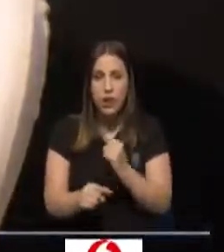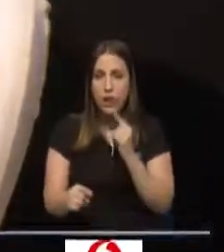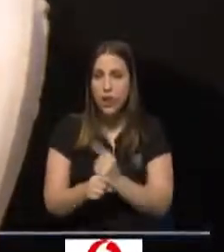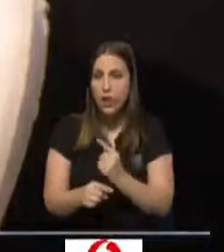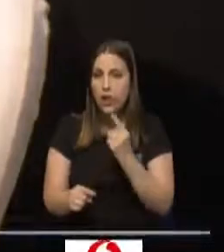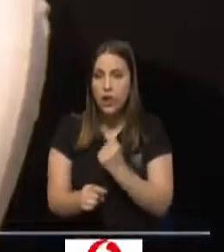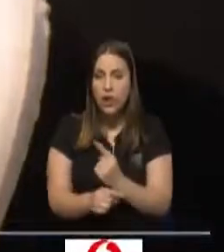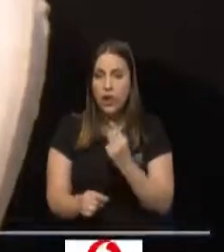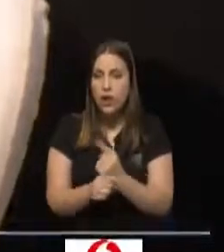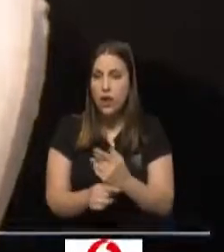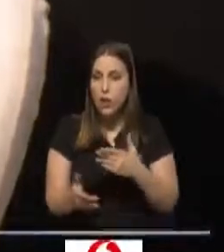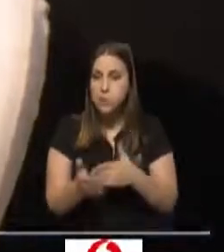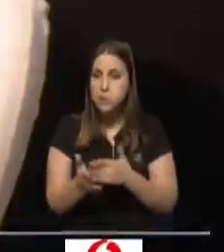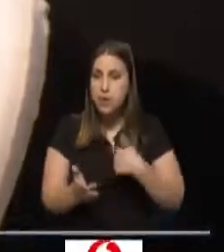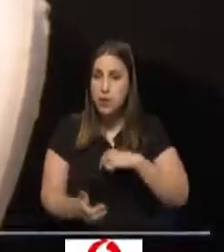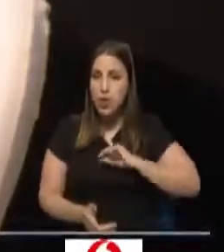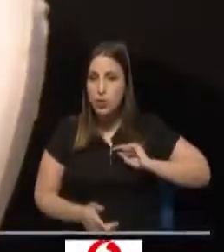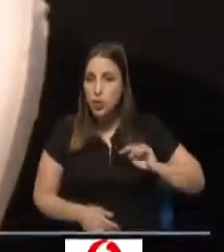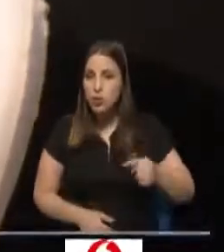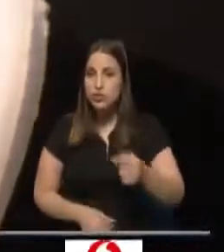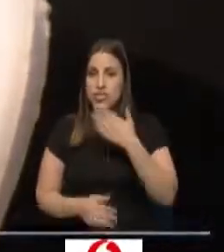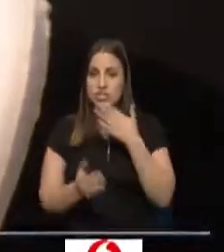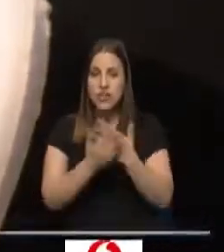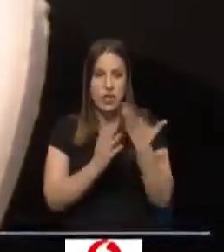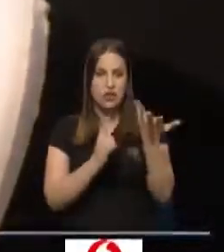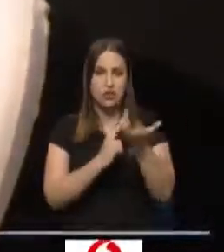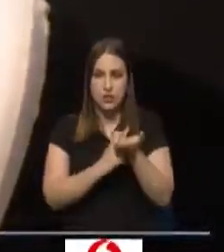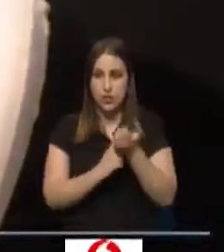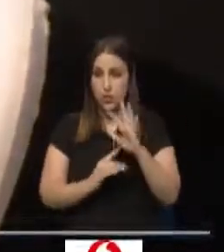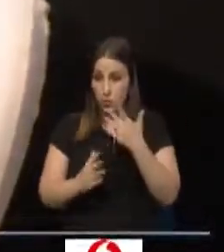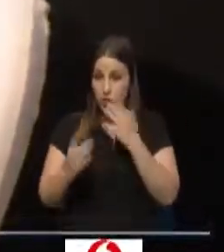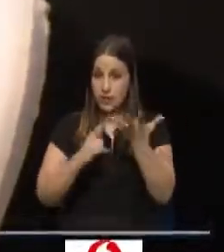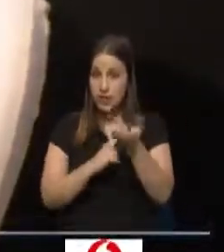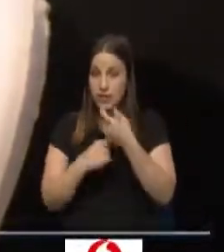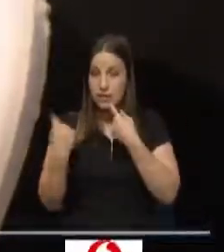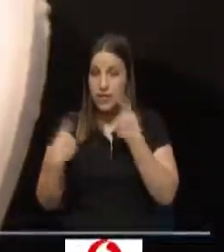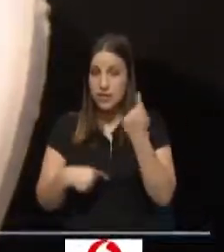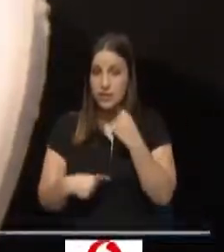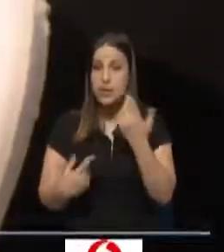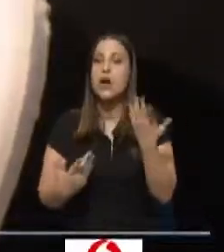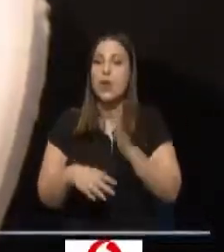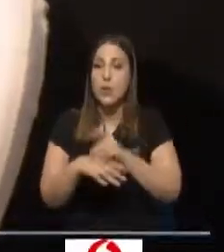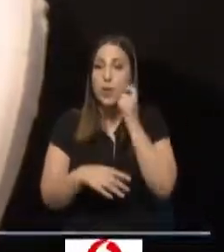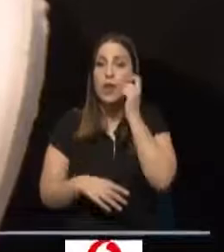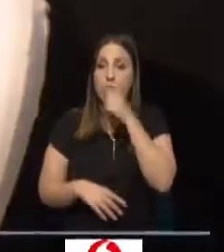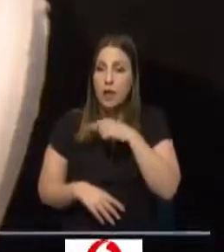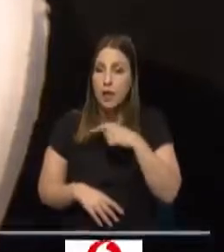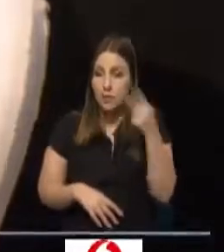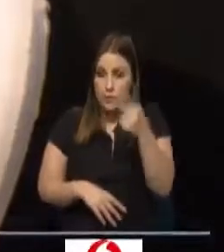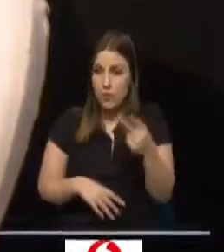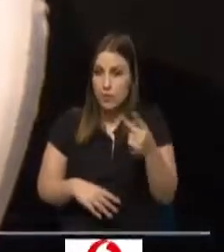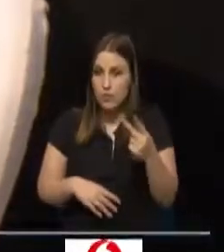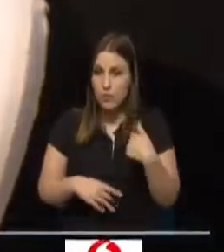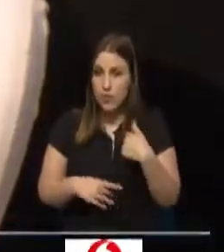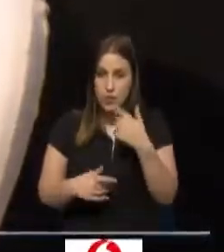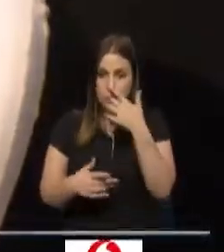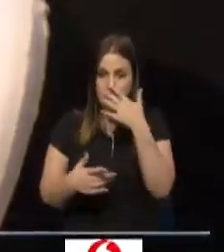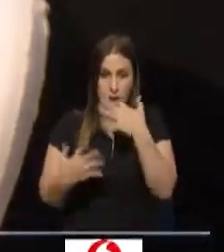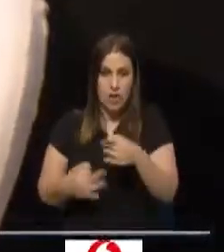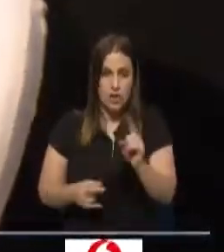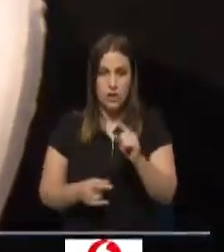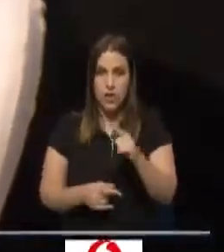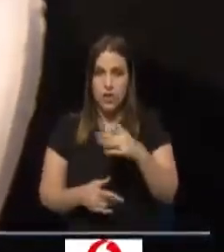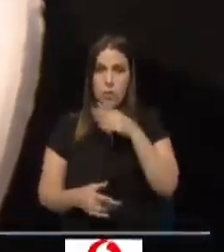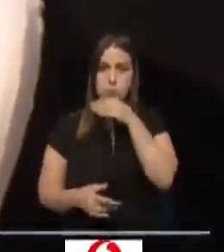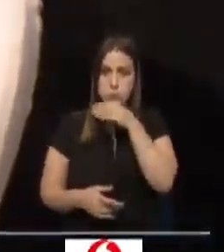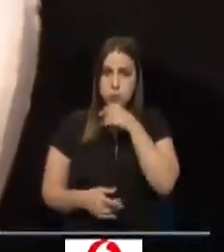And yet this is the situation that we face day after day. And the customers are going to blame the